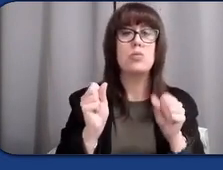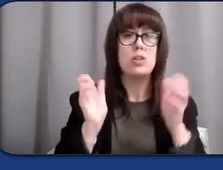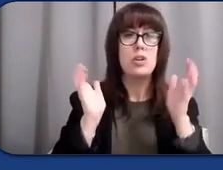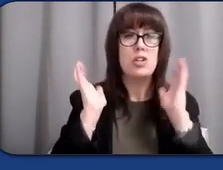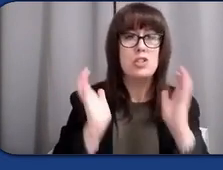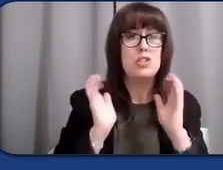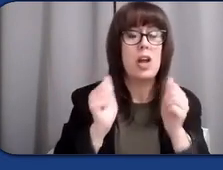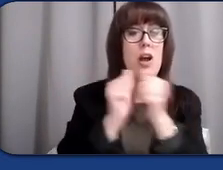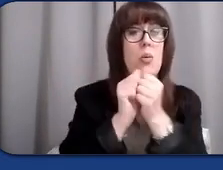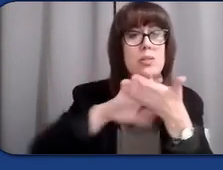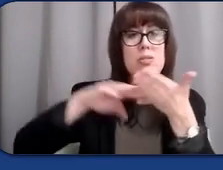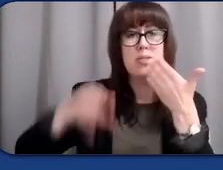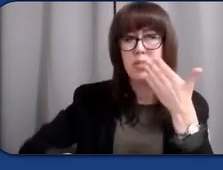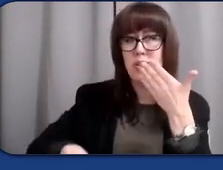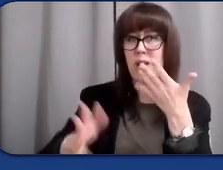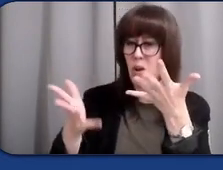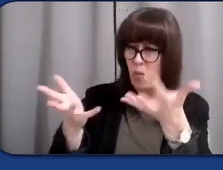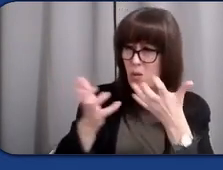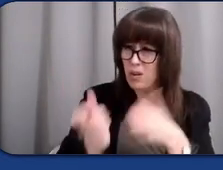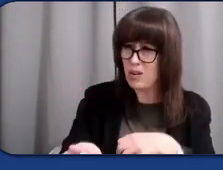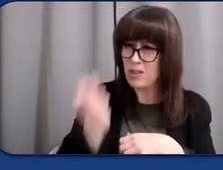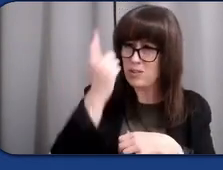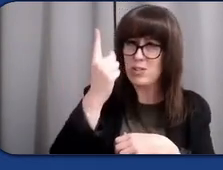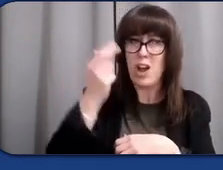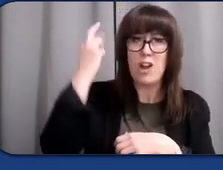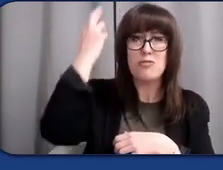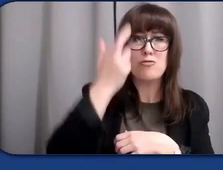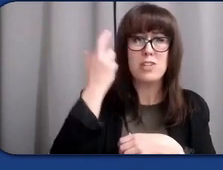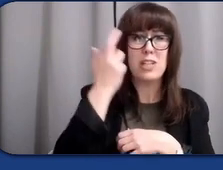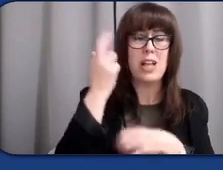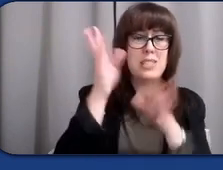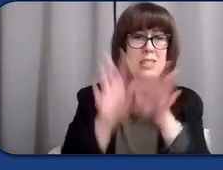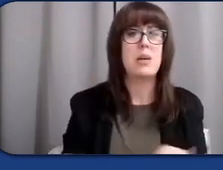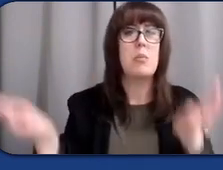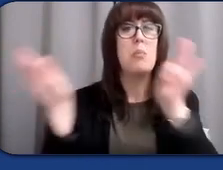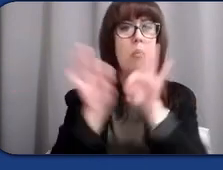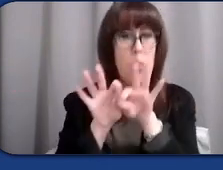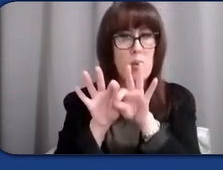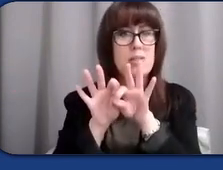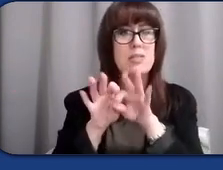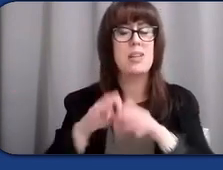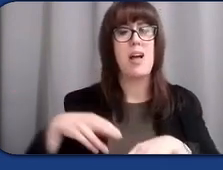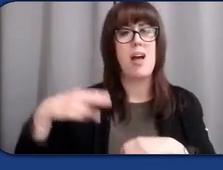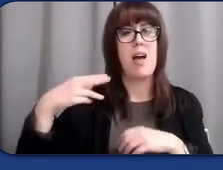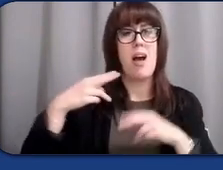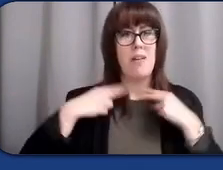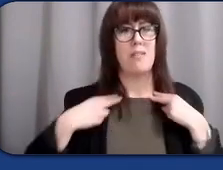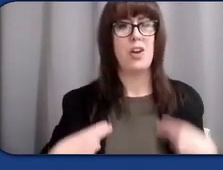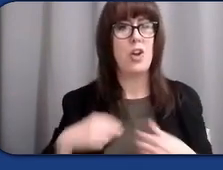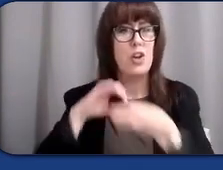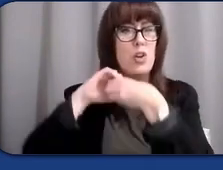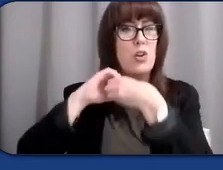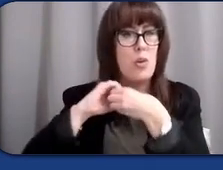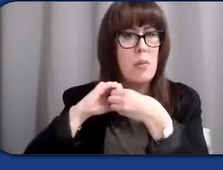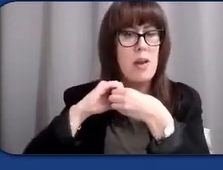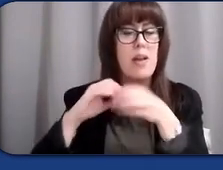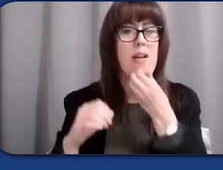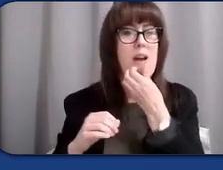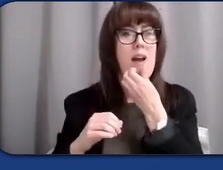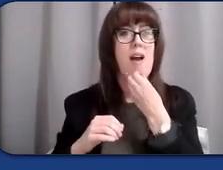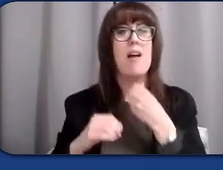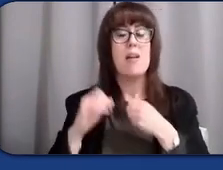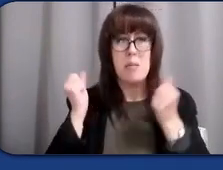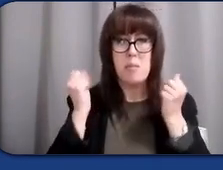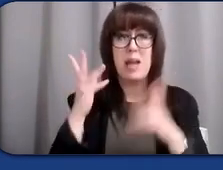to realize how important they are to one another, the importance of humanity. I'm one of the people who believe